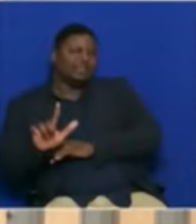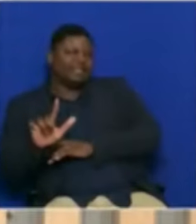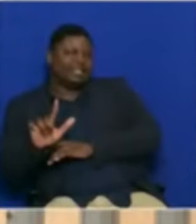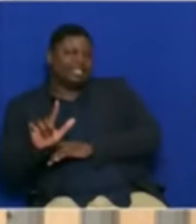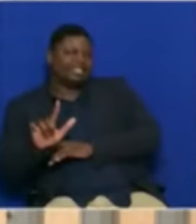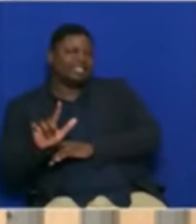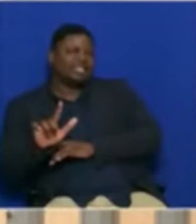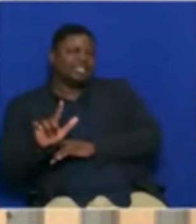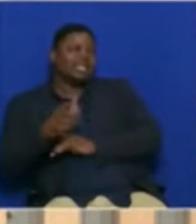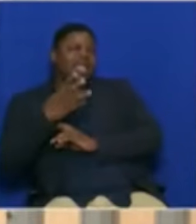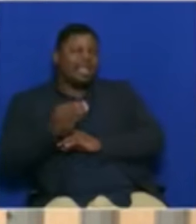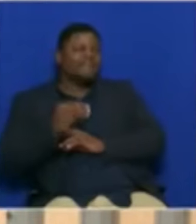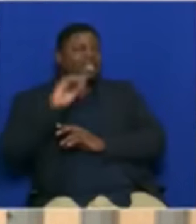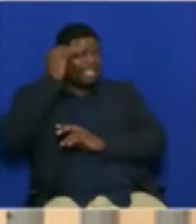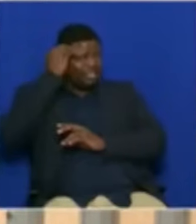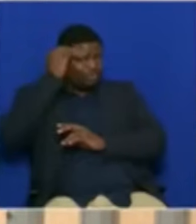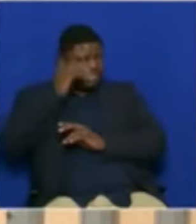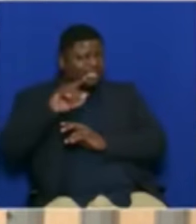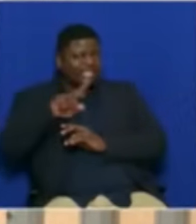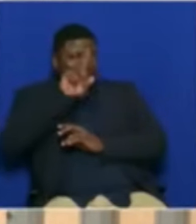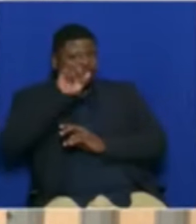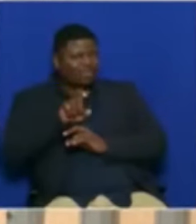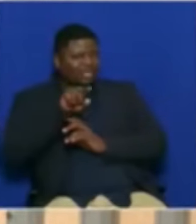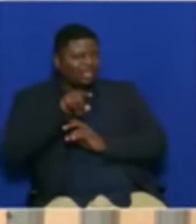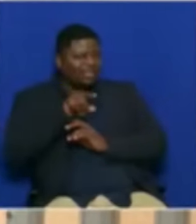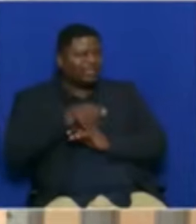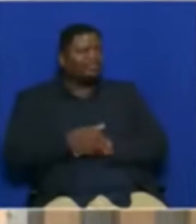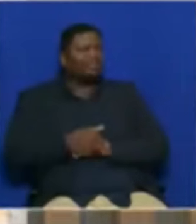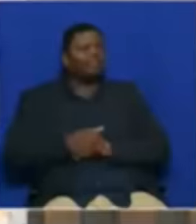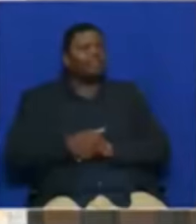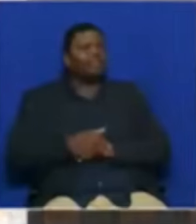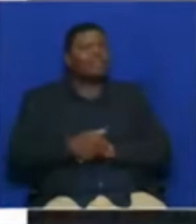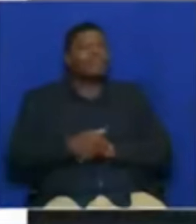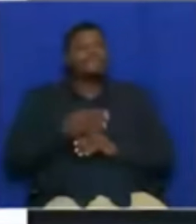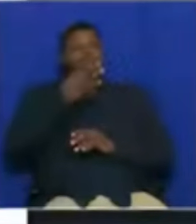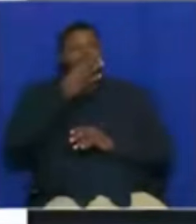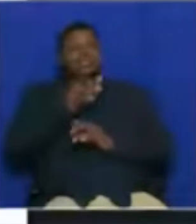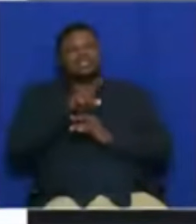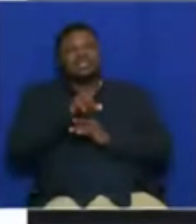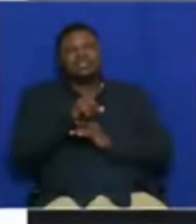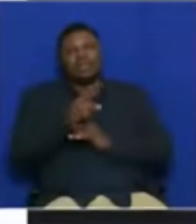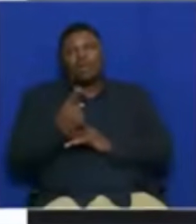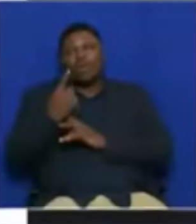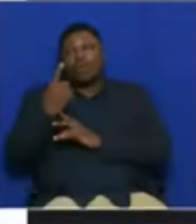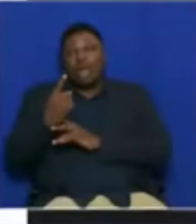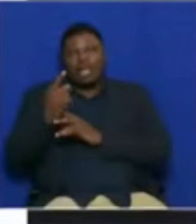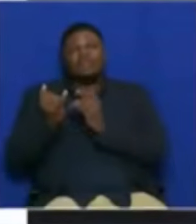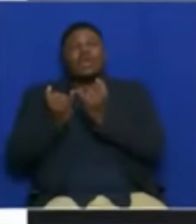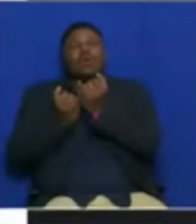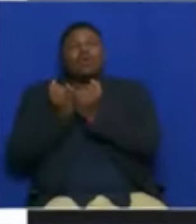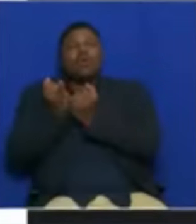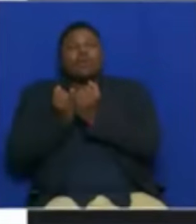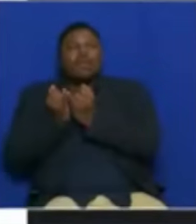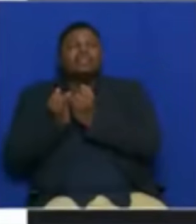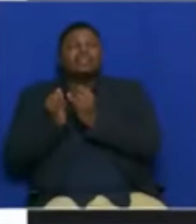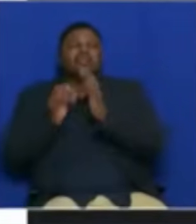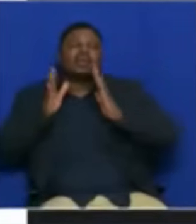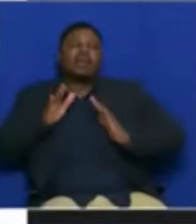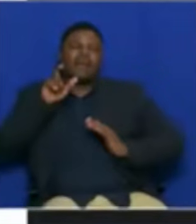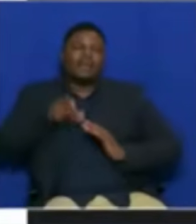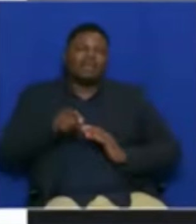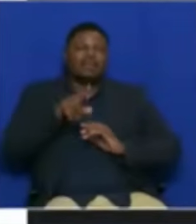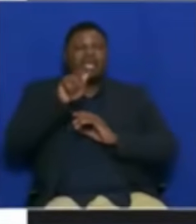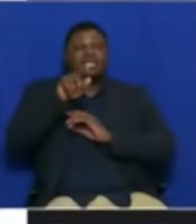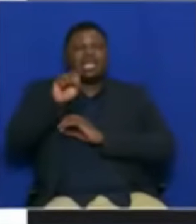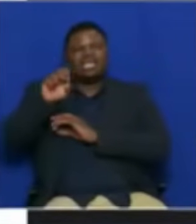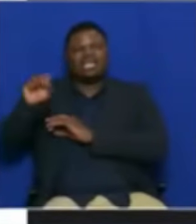you highlight, and you say one of the competing candidates has been in TSS environment for more than 2 decades and has been a colonel for more than 20